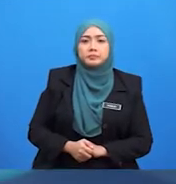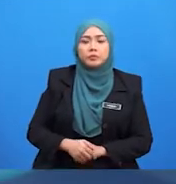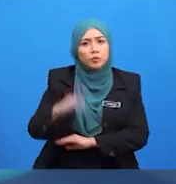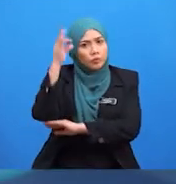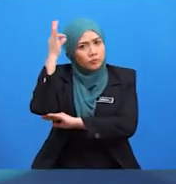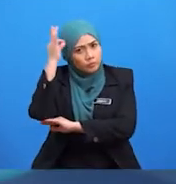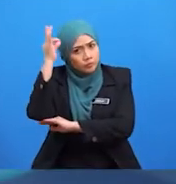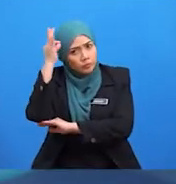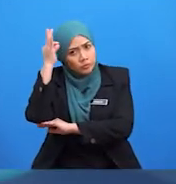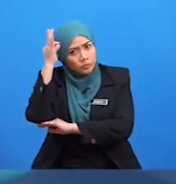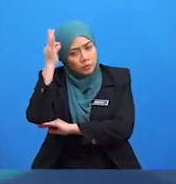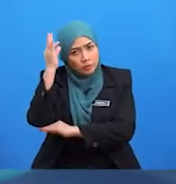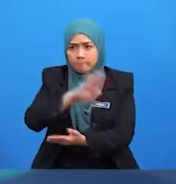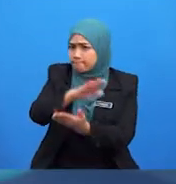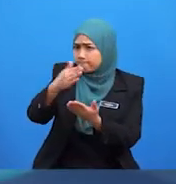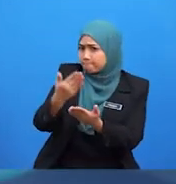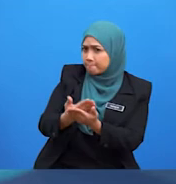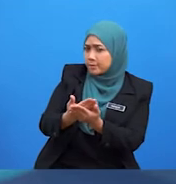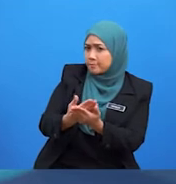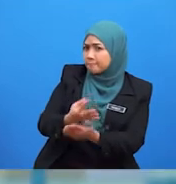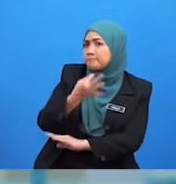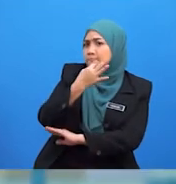Don't you think they were pretty unique?